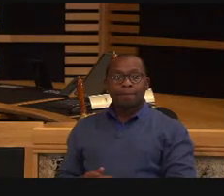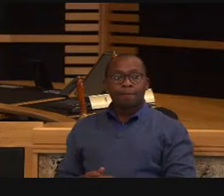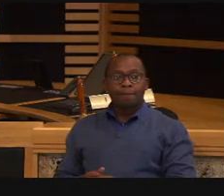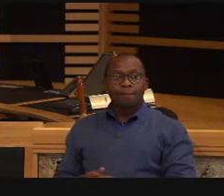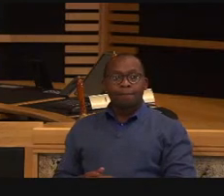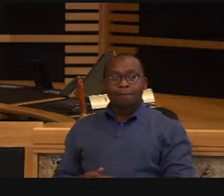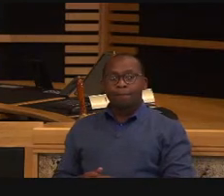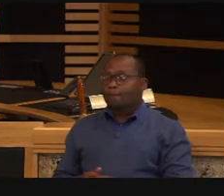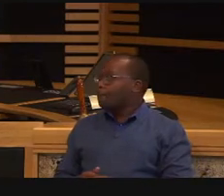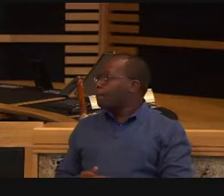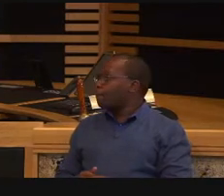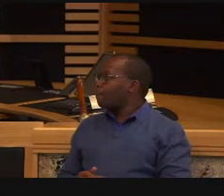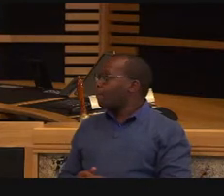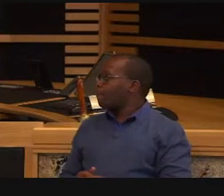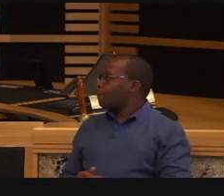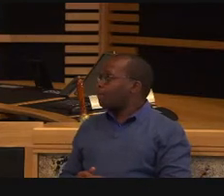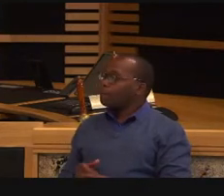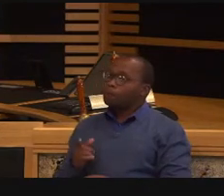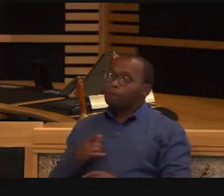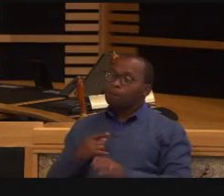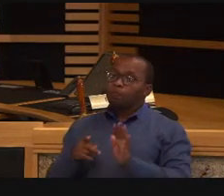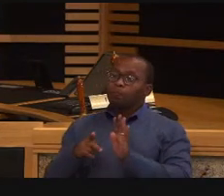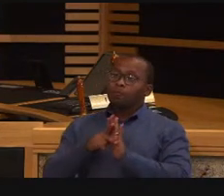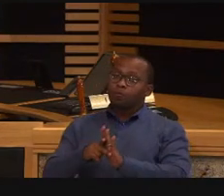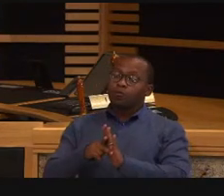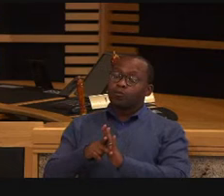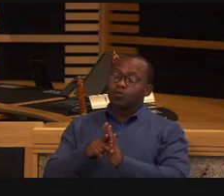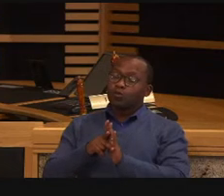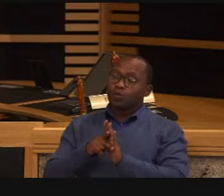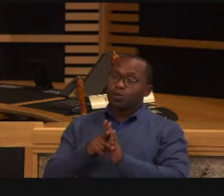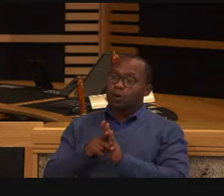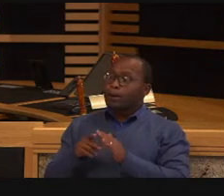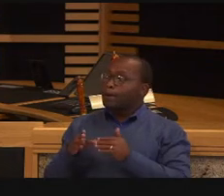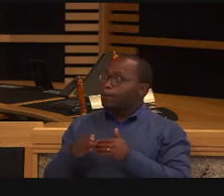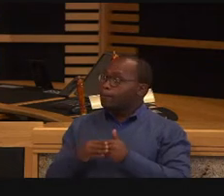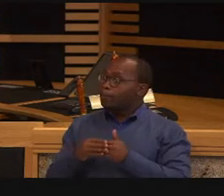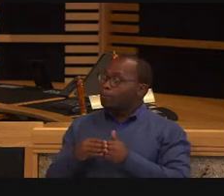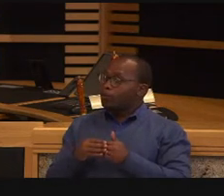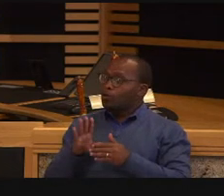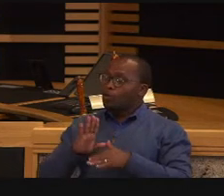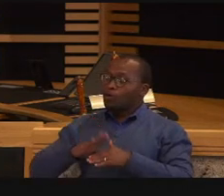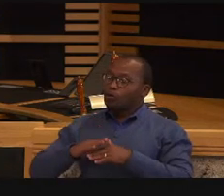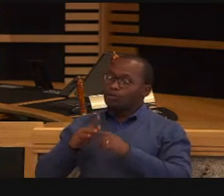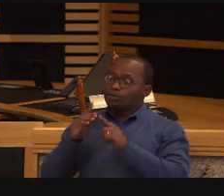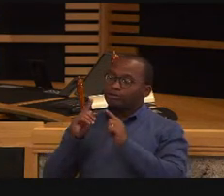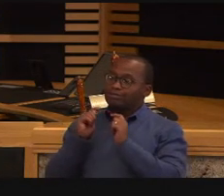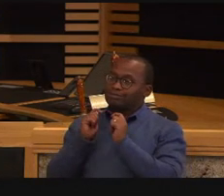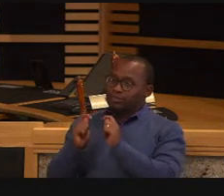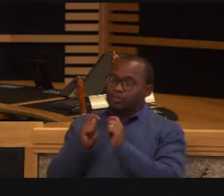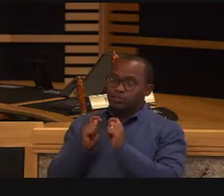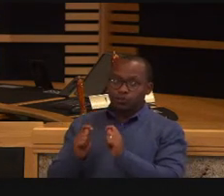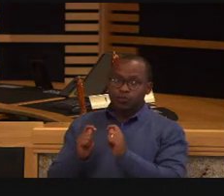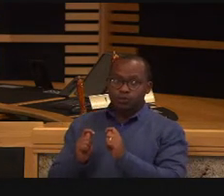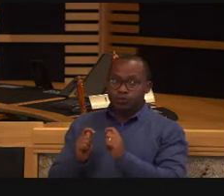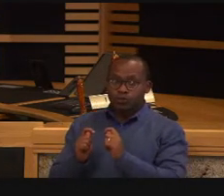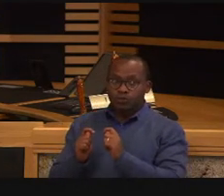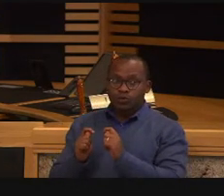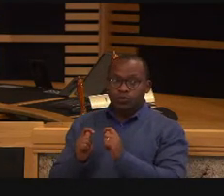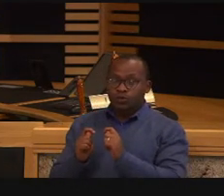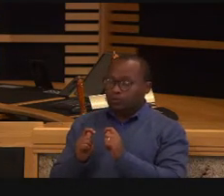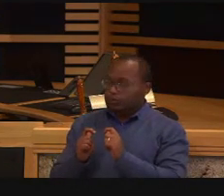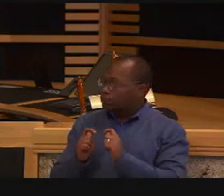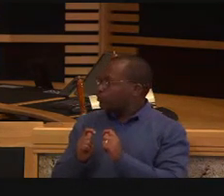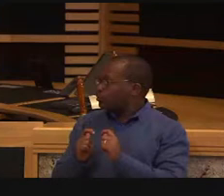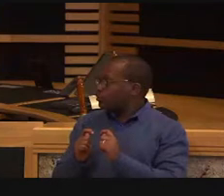Consideration of the report of Portfolio Committee on Transport and Oversight Visits to Traffic Stations on a Fact-Finding Mission on their operations